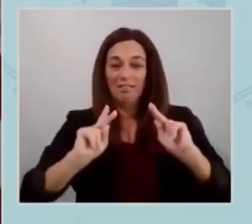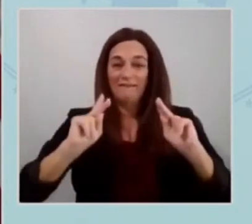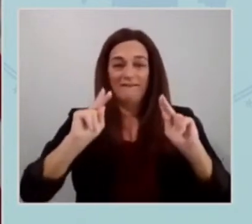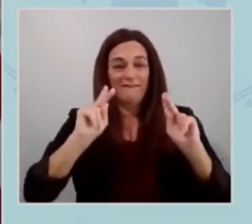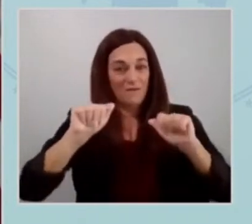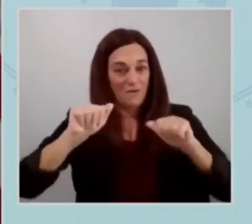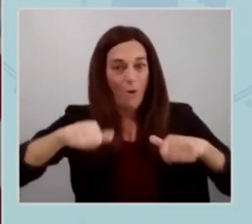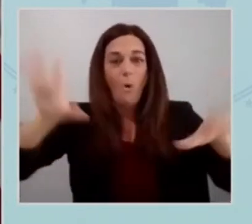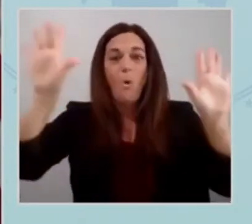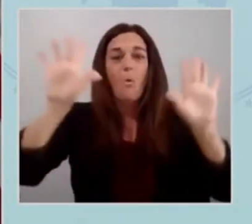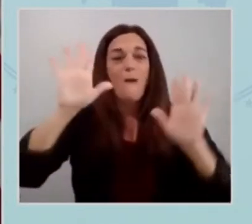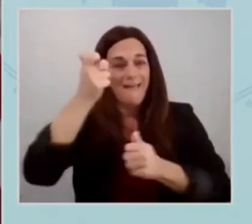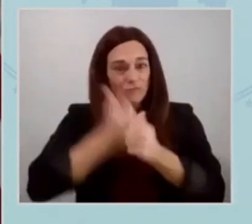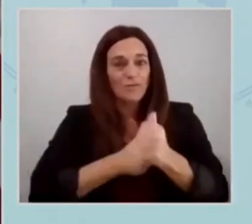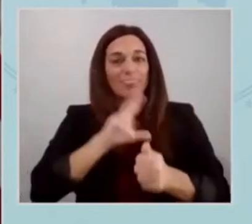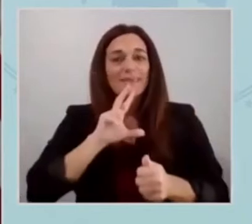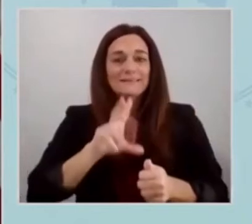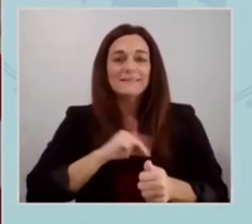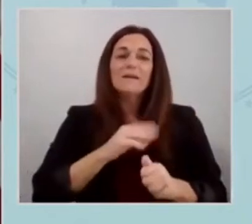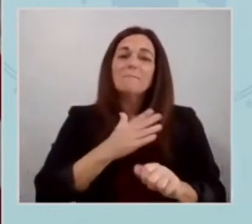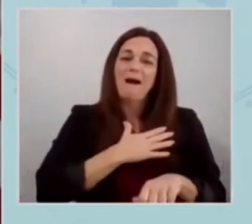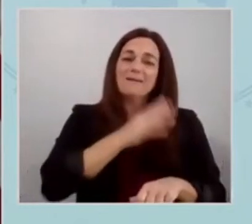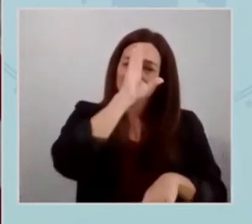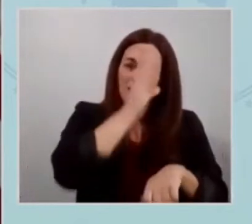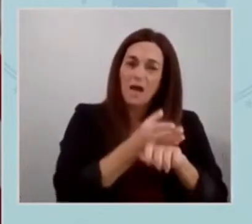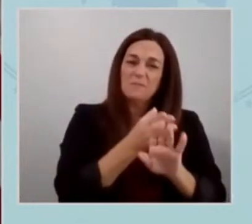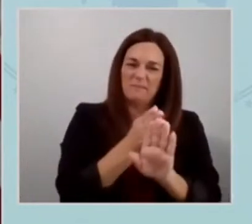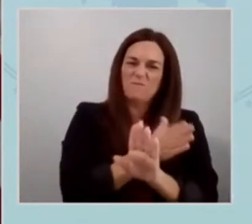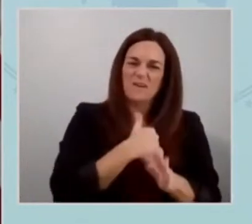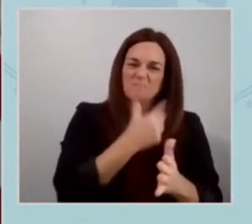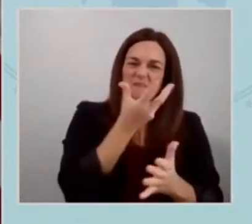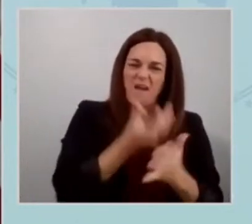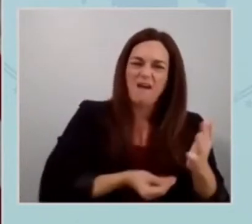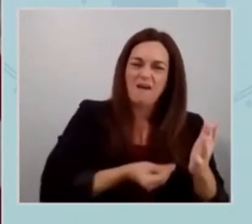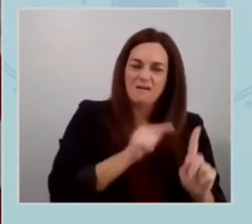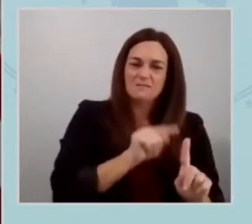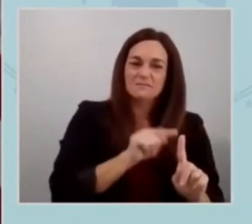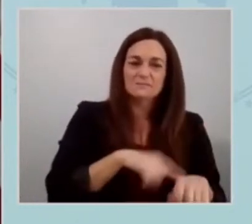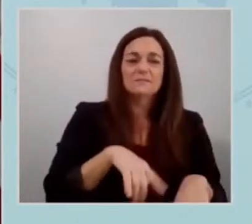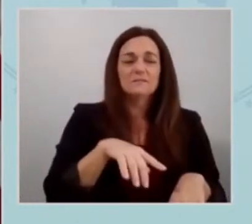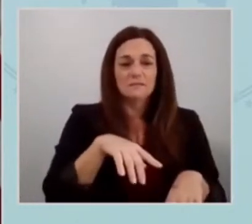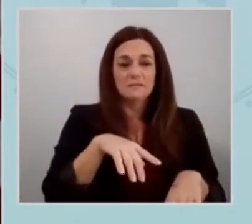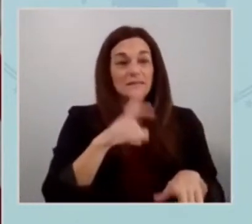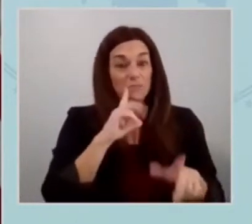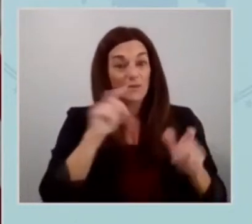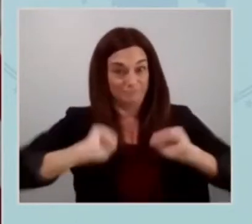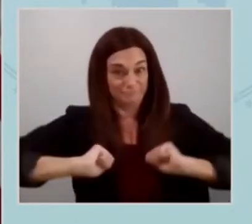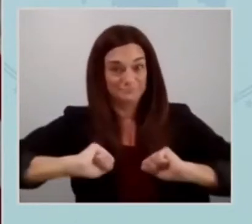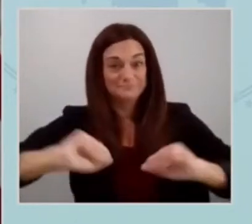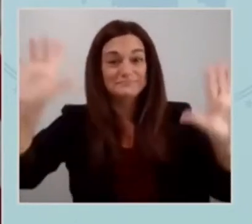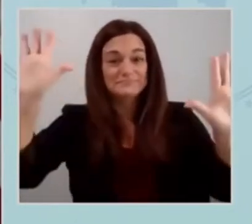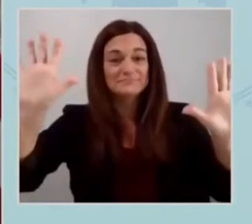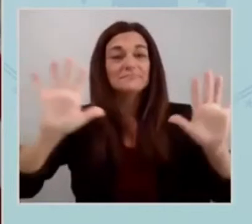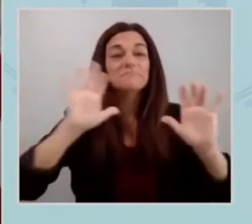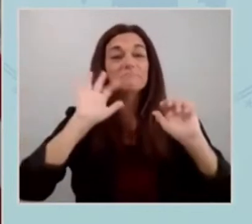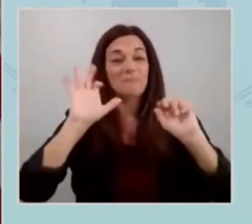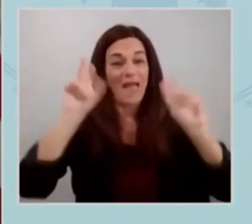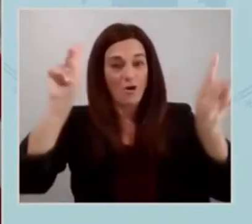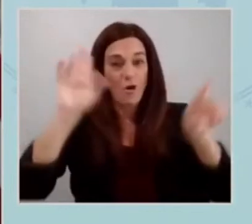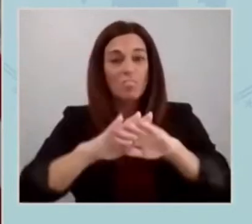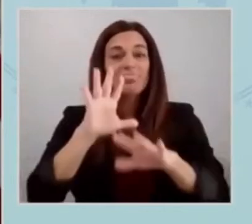not. We would have 16 people go away every Thanksgiving. My deceased son, before he passed